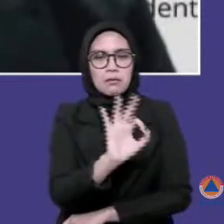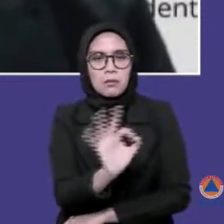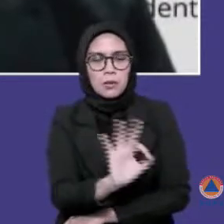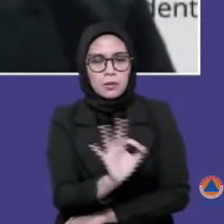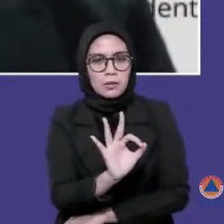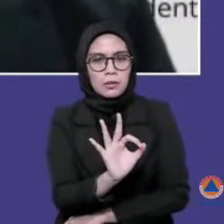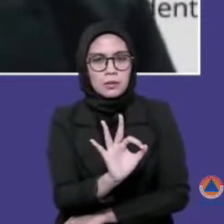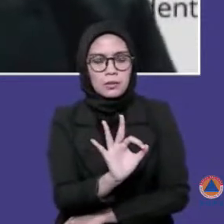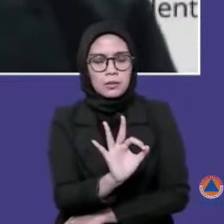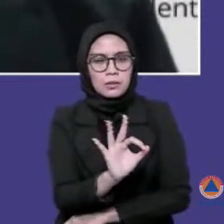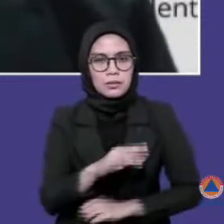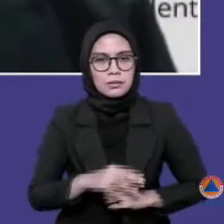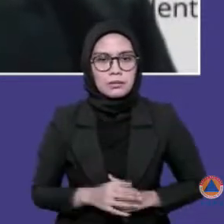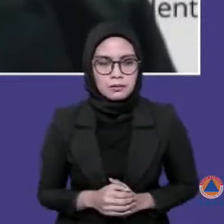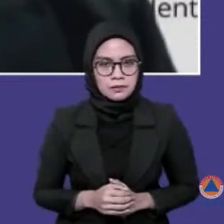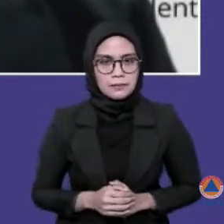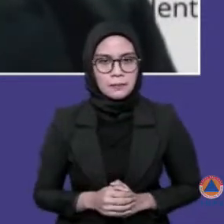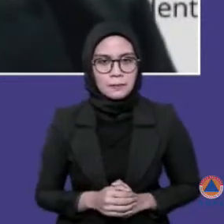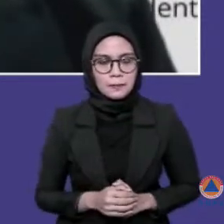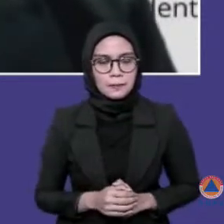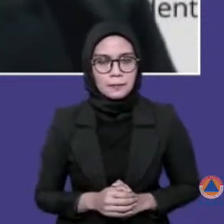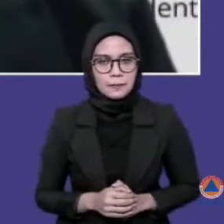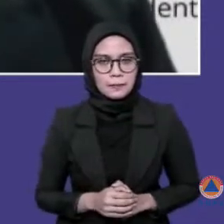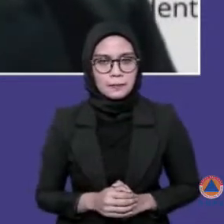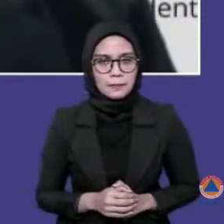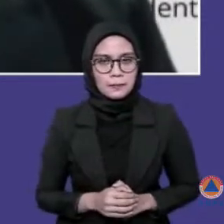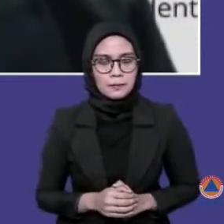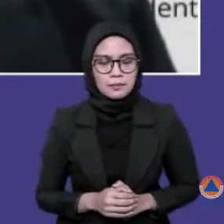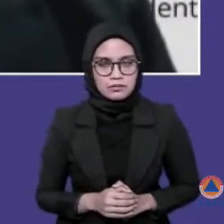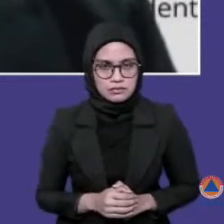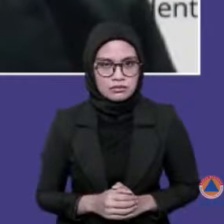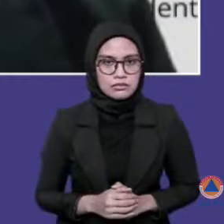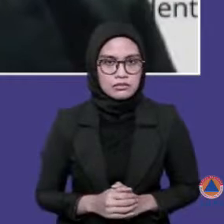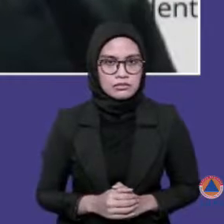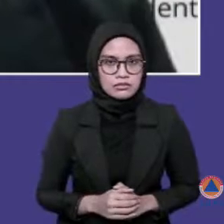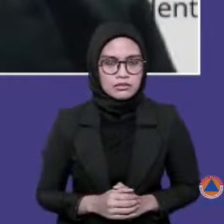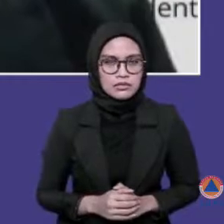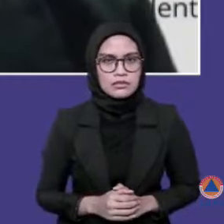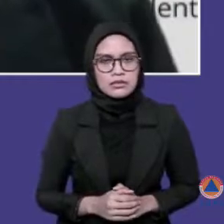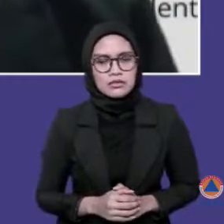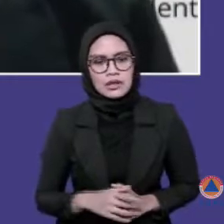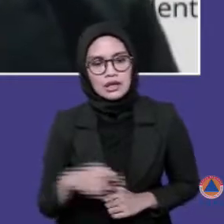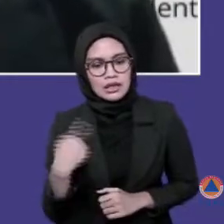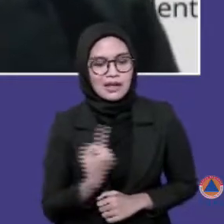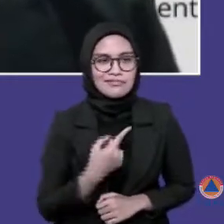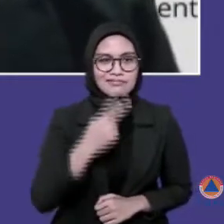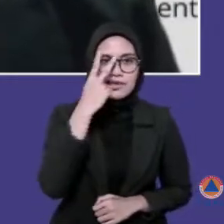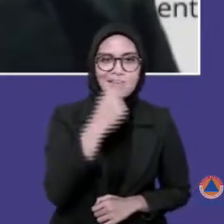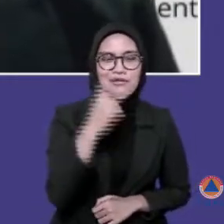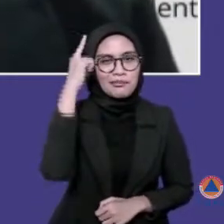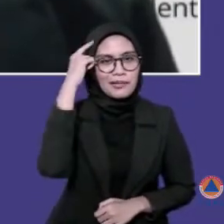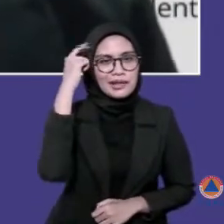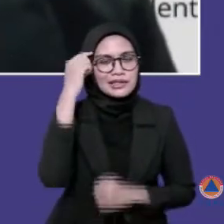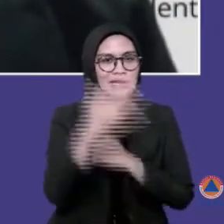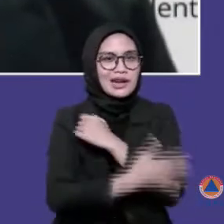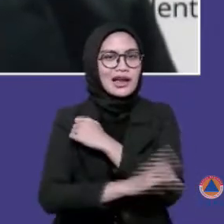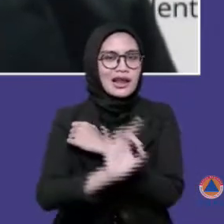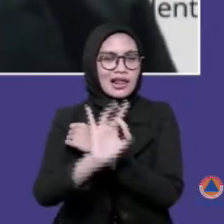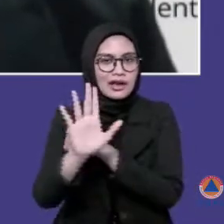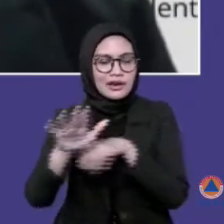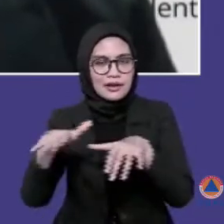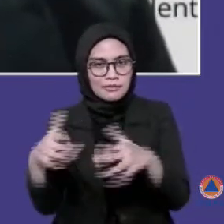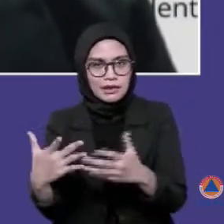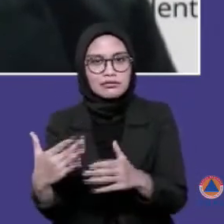the evidences that we received from international or other countries, it seems that the